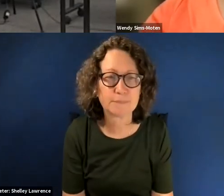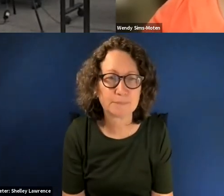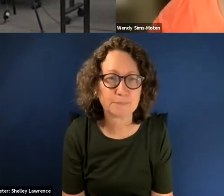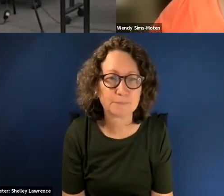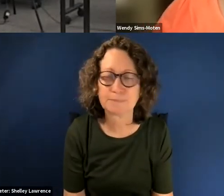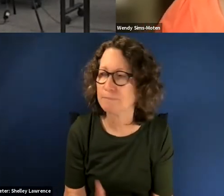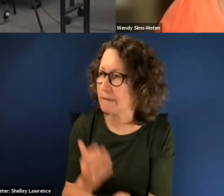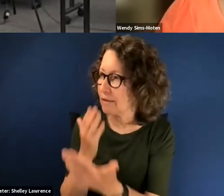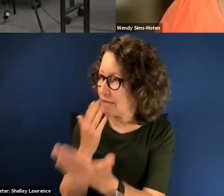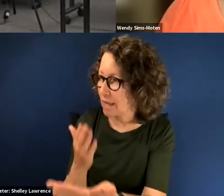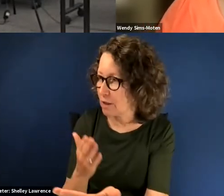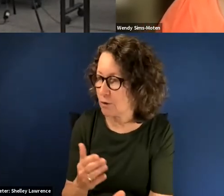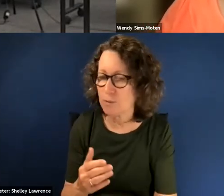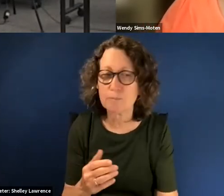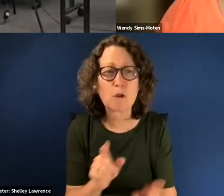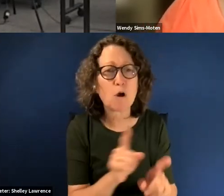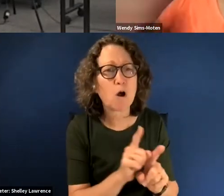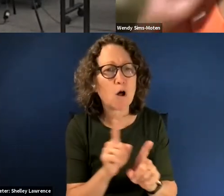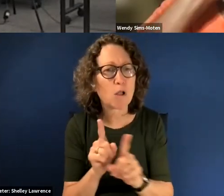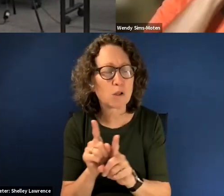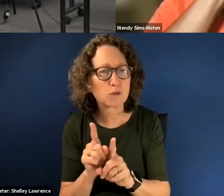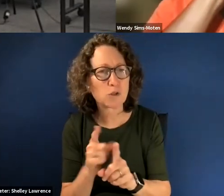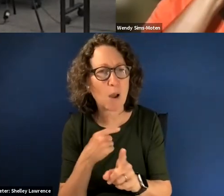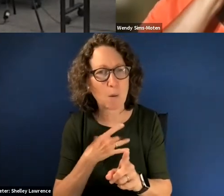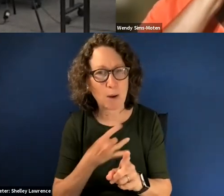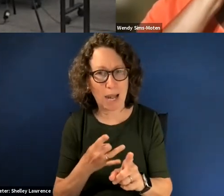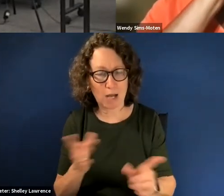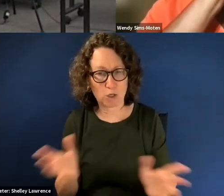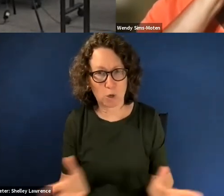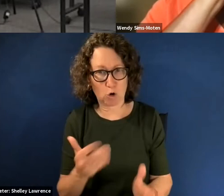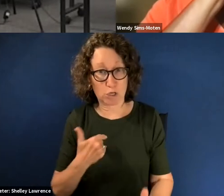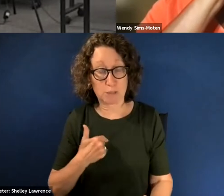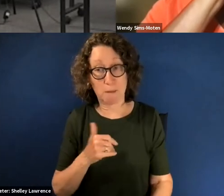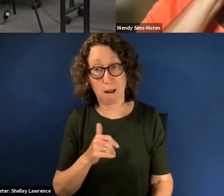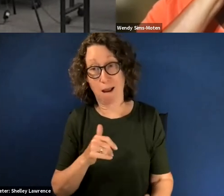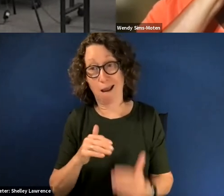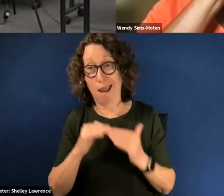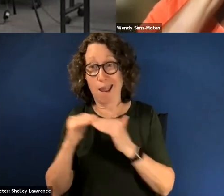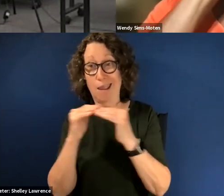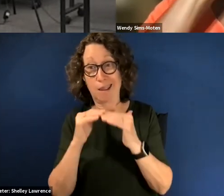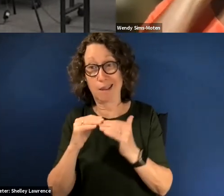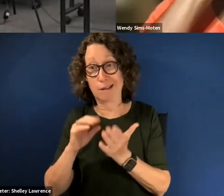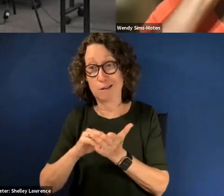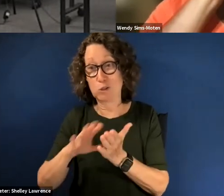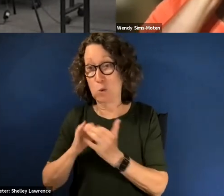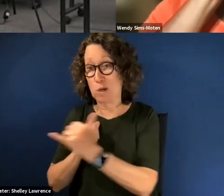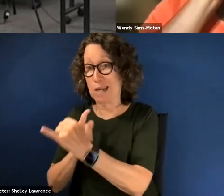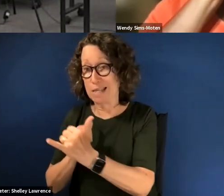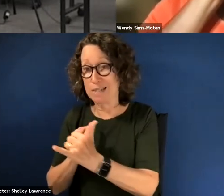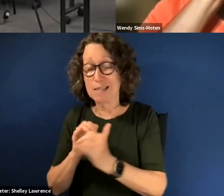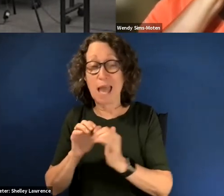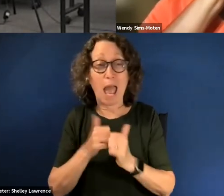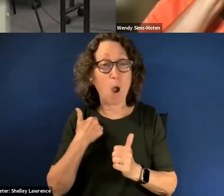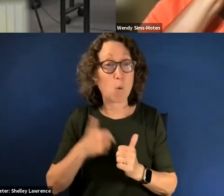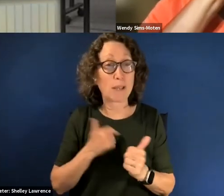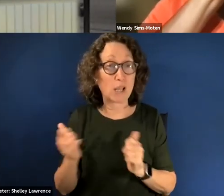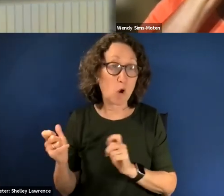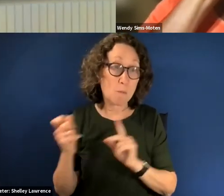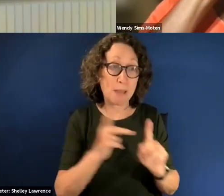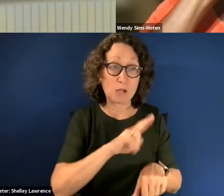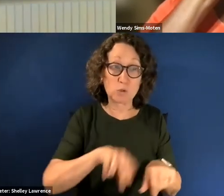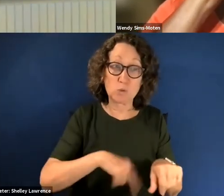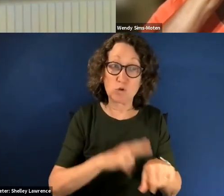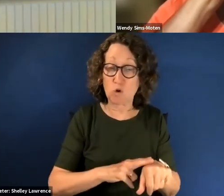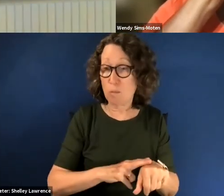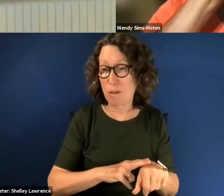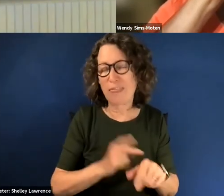Thank you. I'd also like to encourage my fellow students. The way that we can go back to normalcy, because